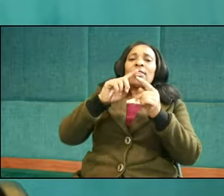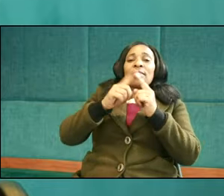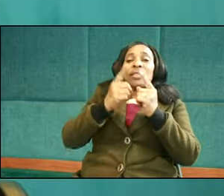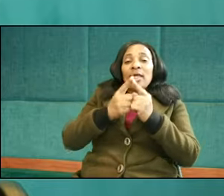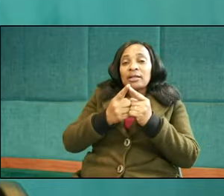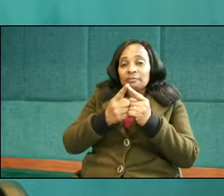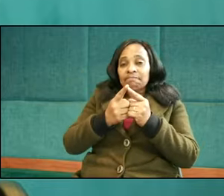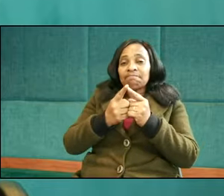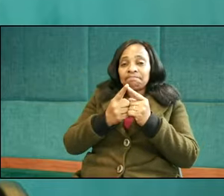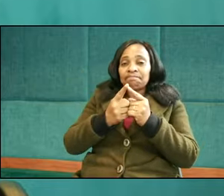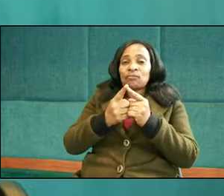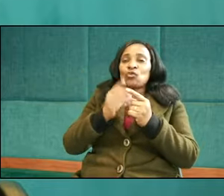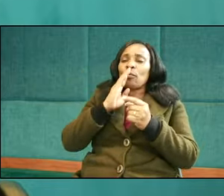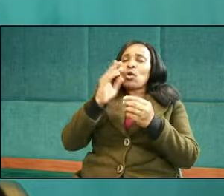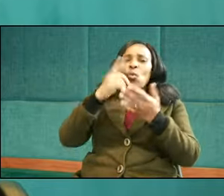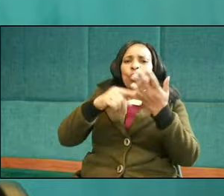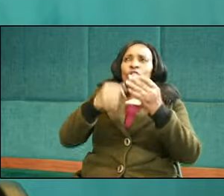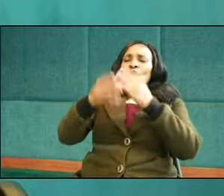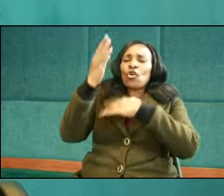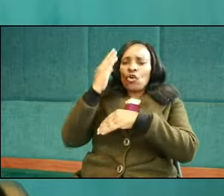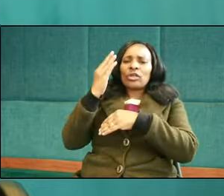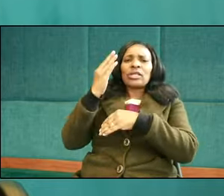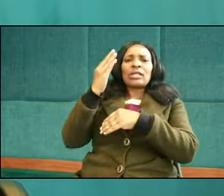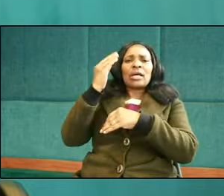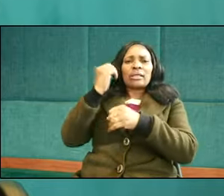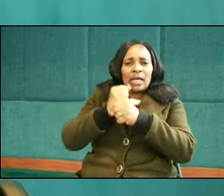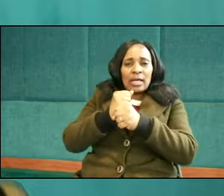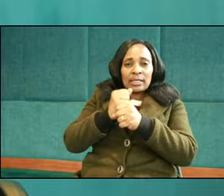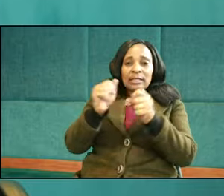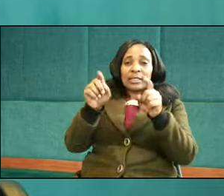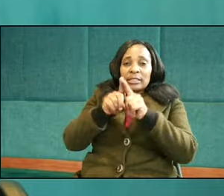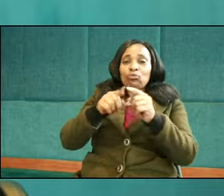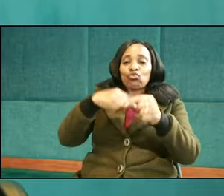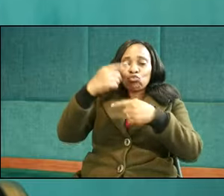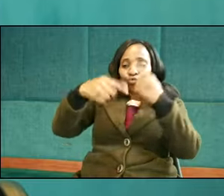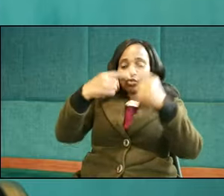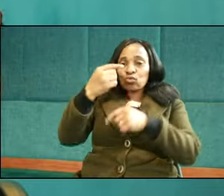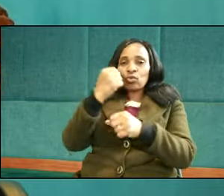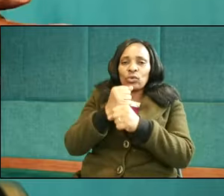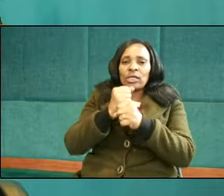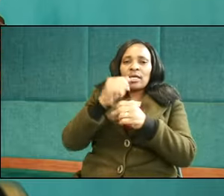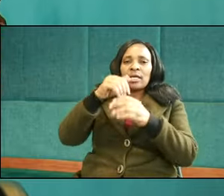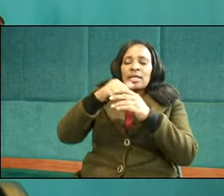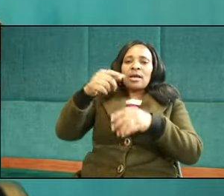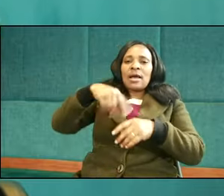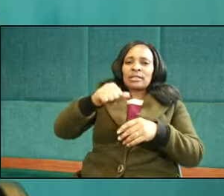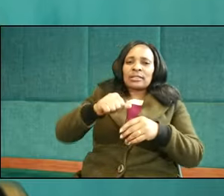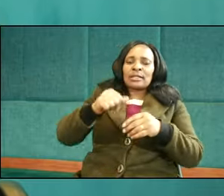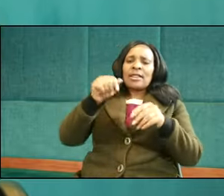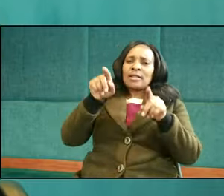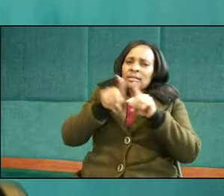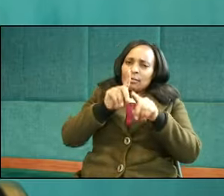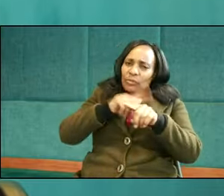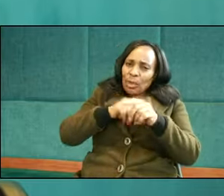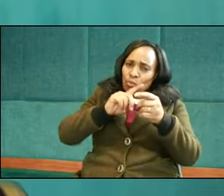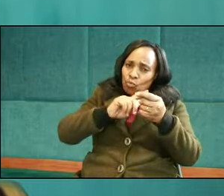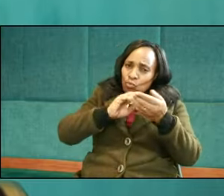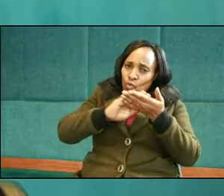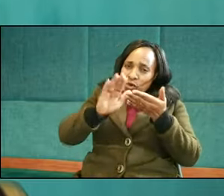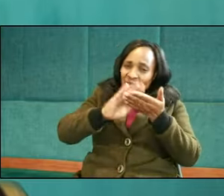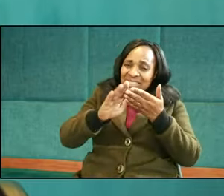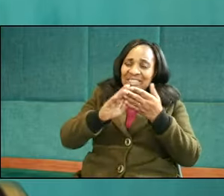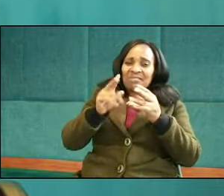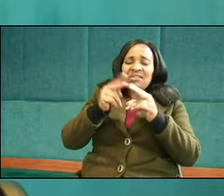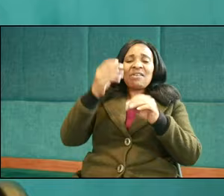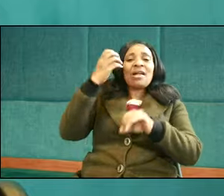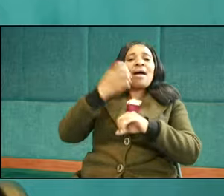utter awe of what God has done and what he will do. And when we confess, just like your question, it's very